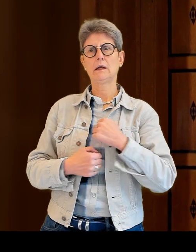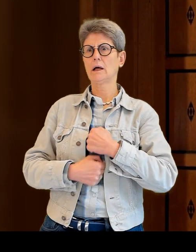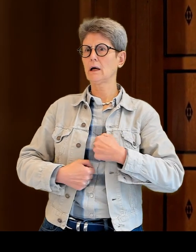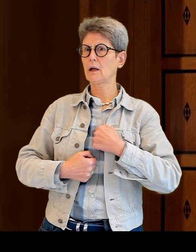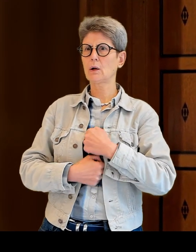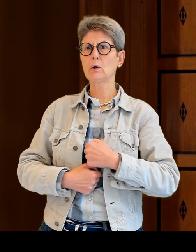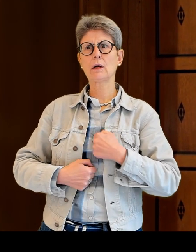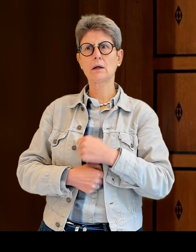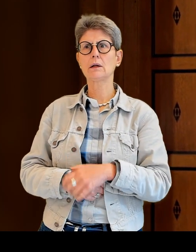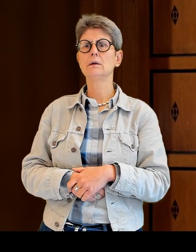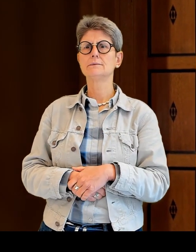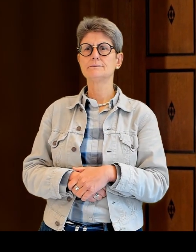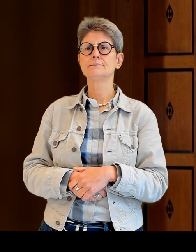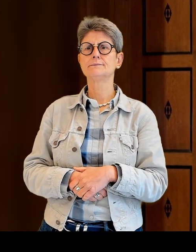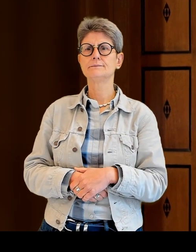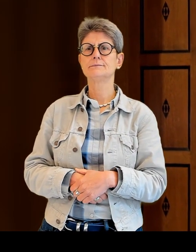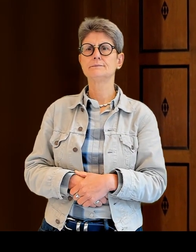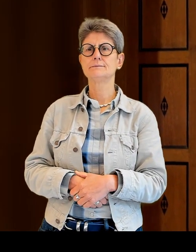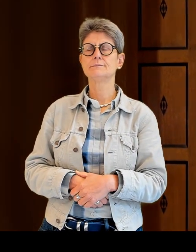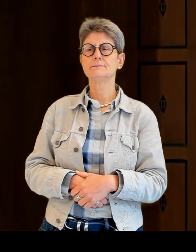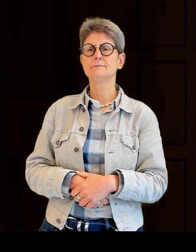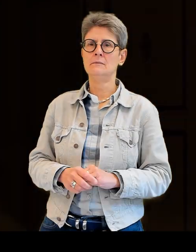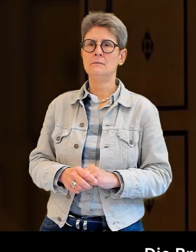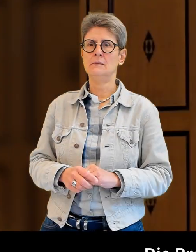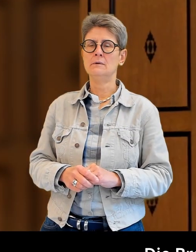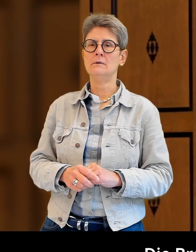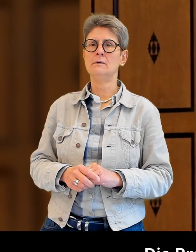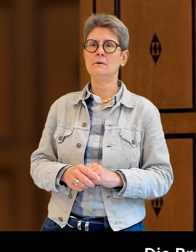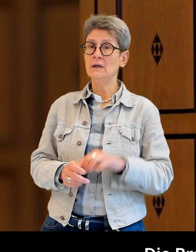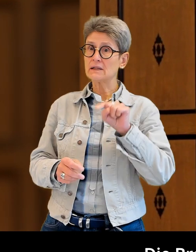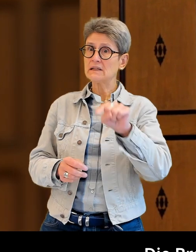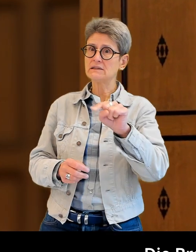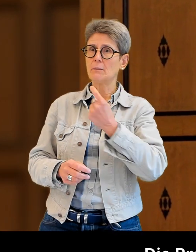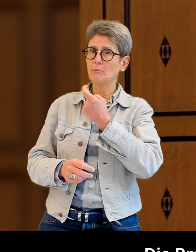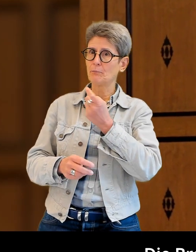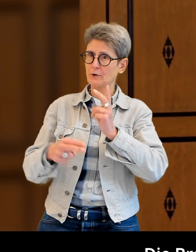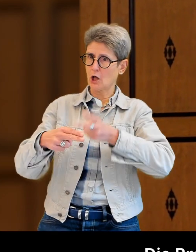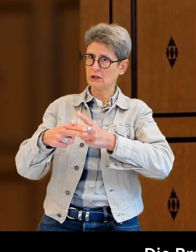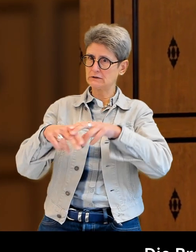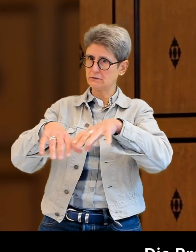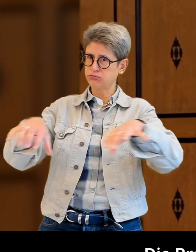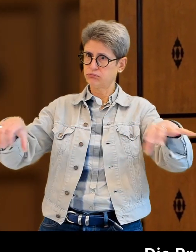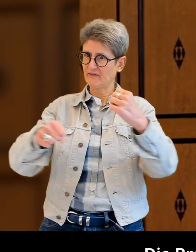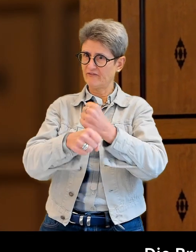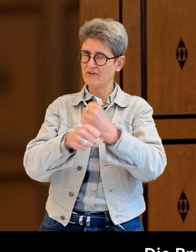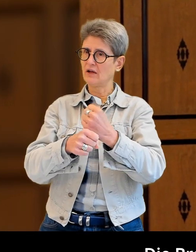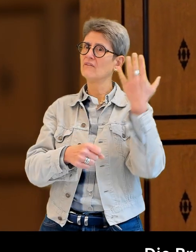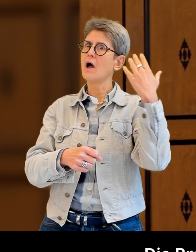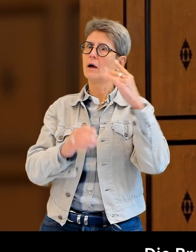moving day as well. I'm quite touched by this. The bronzes were ambassadors of the West